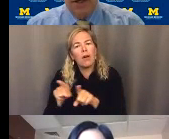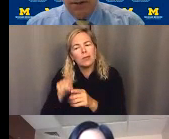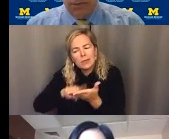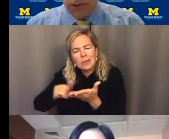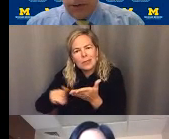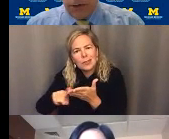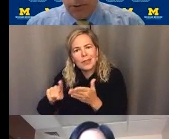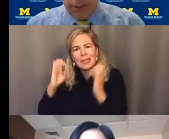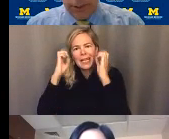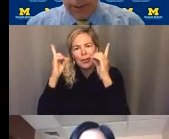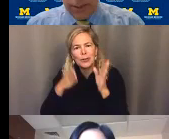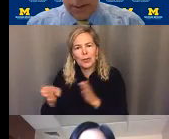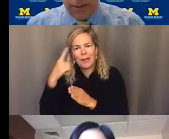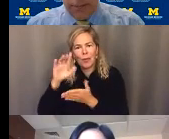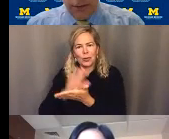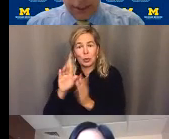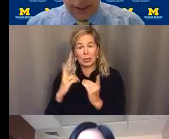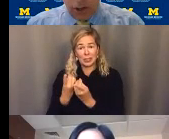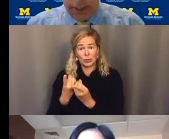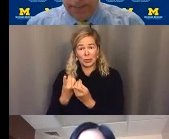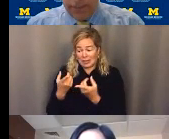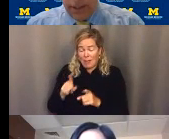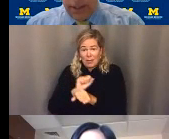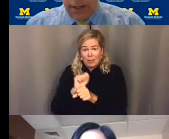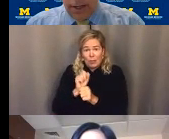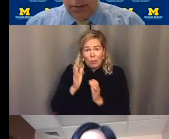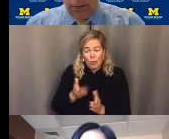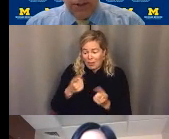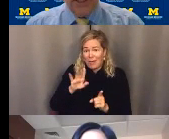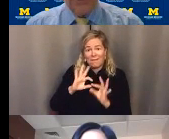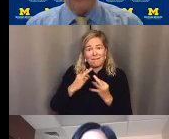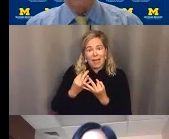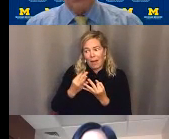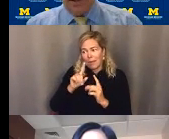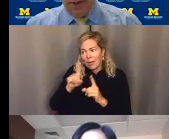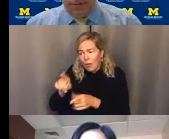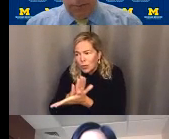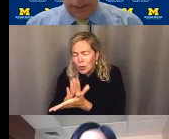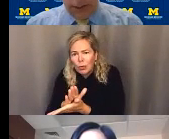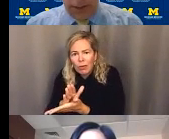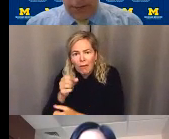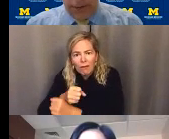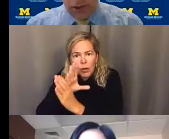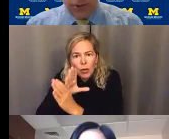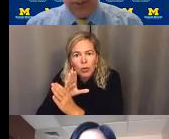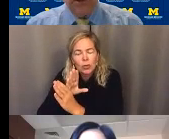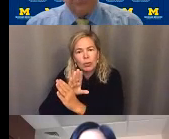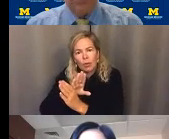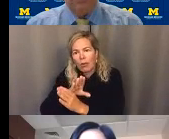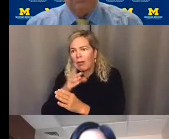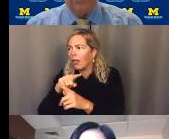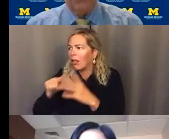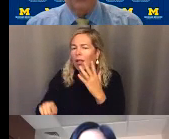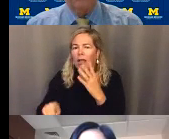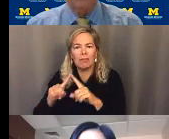where most of our employees have their kids going. And we'll hear in the next few minutes about the initial results of